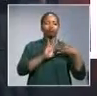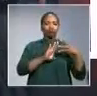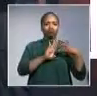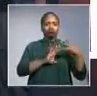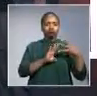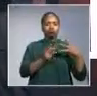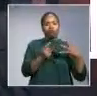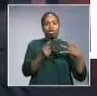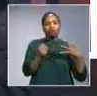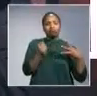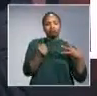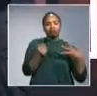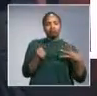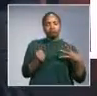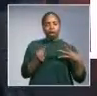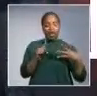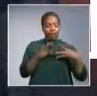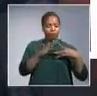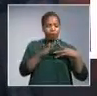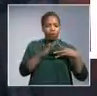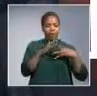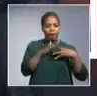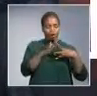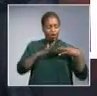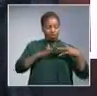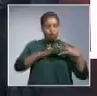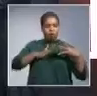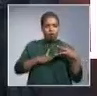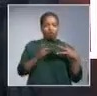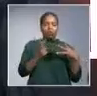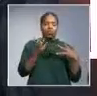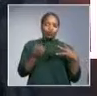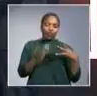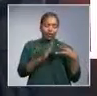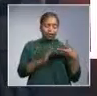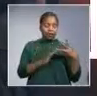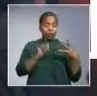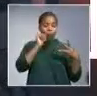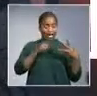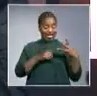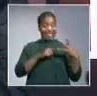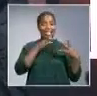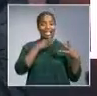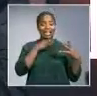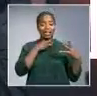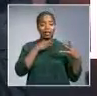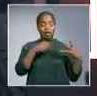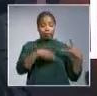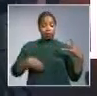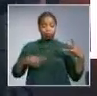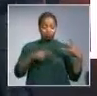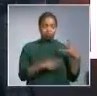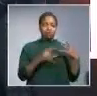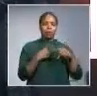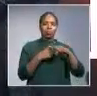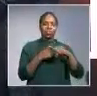11 now against the dollar. It's also stronger against the euro at 16 rand 53. And the British Prime Minister, of course, in the country, some positive news coming out of that. It's